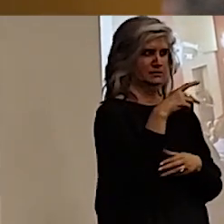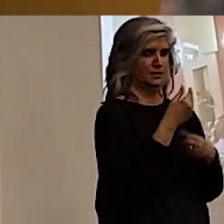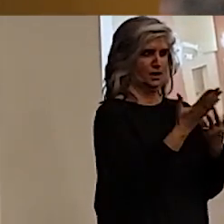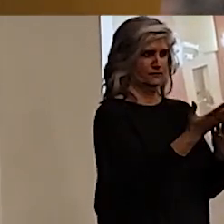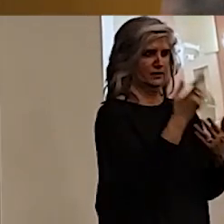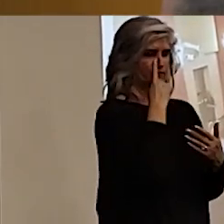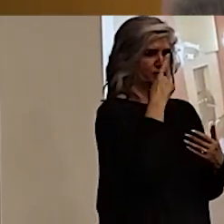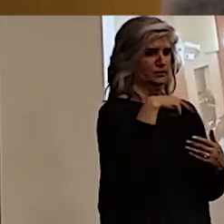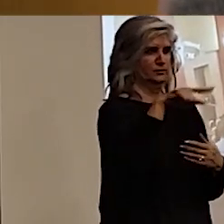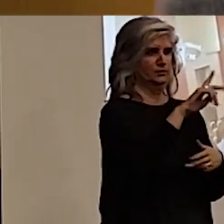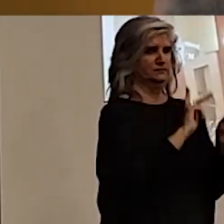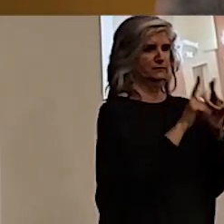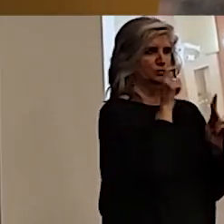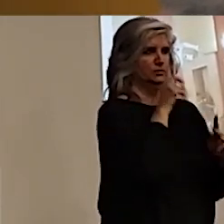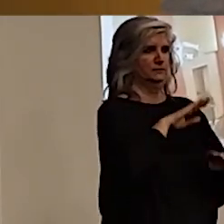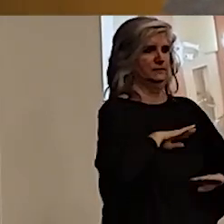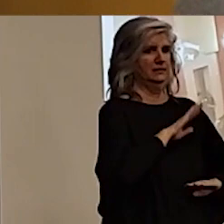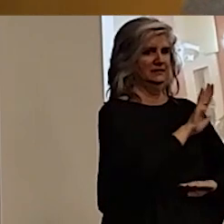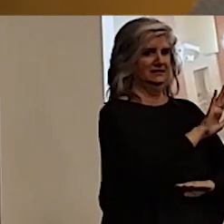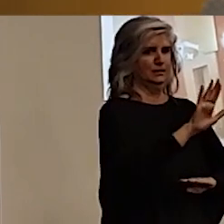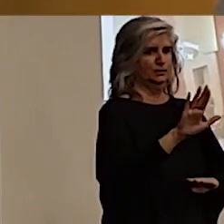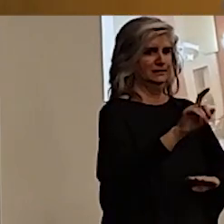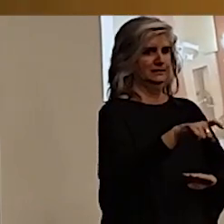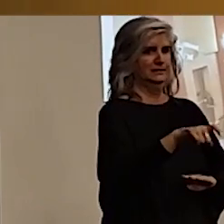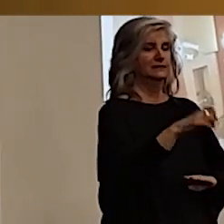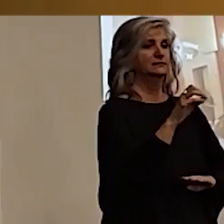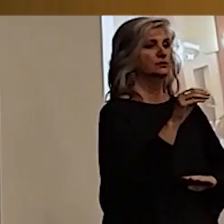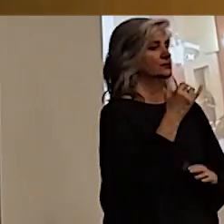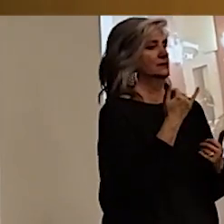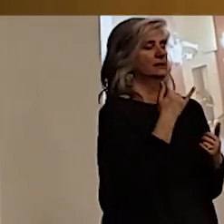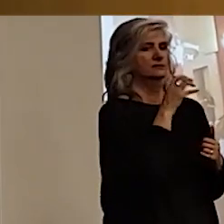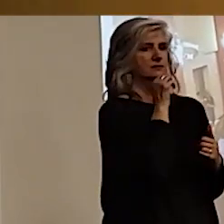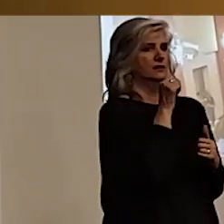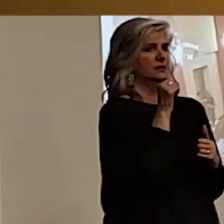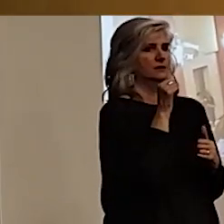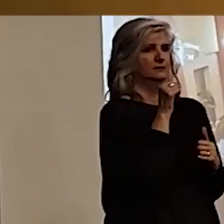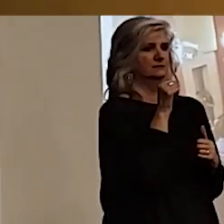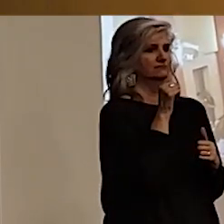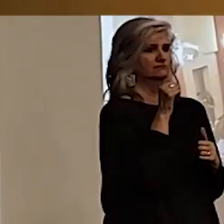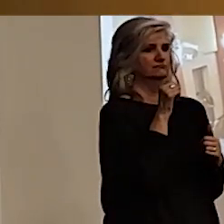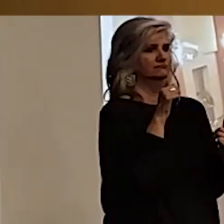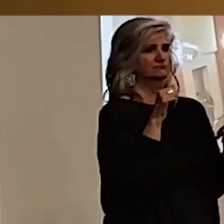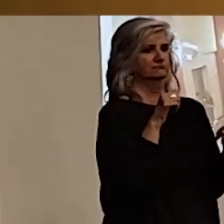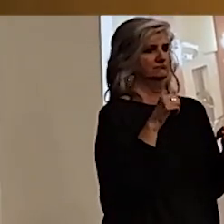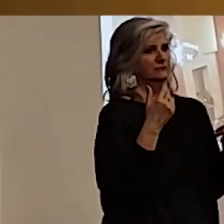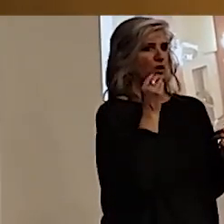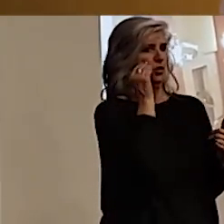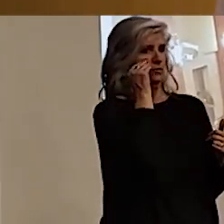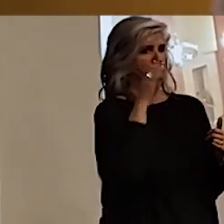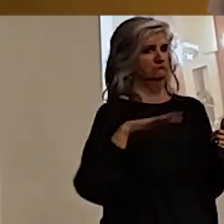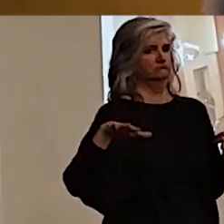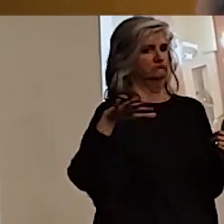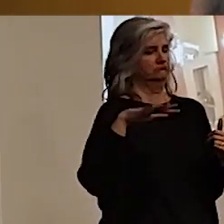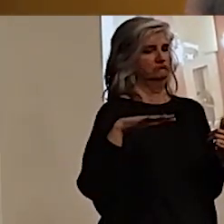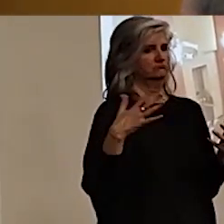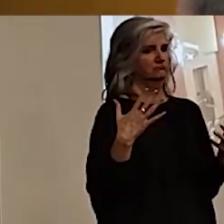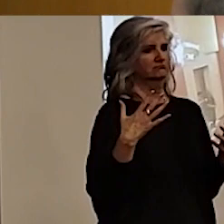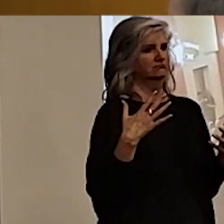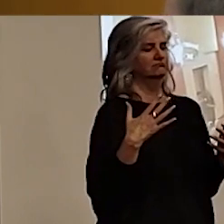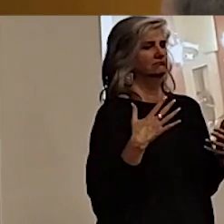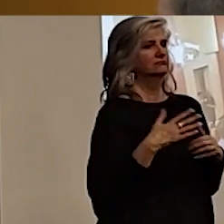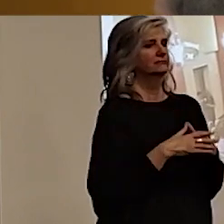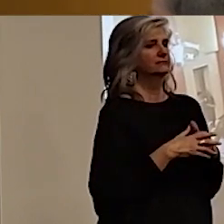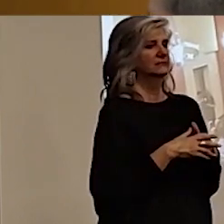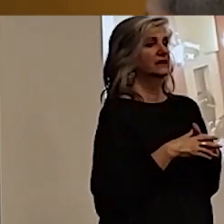they can meet those needs. So that would not be a residential program. There's the critical peak pricing